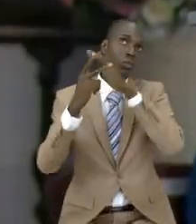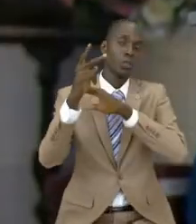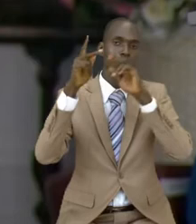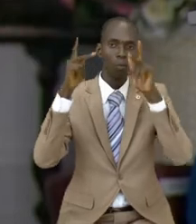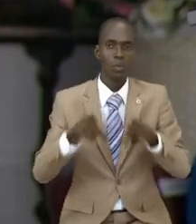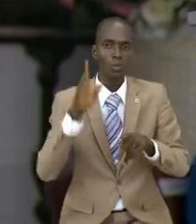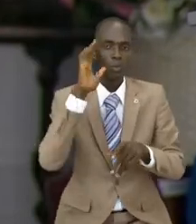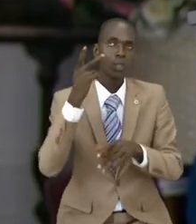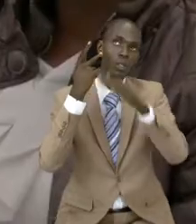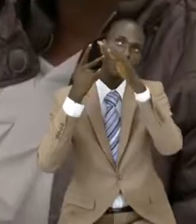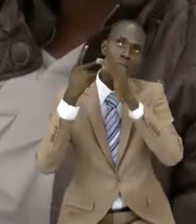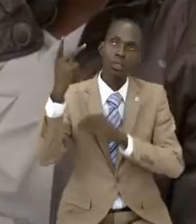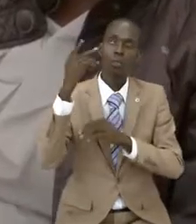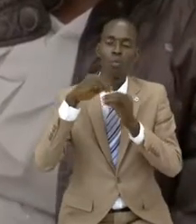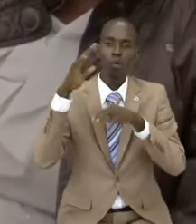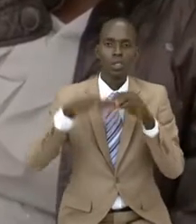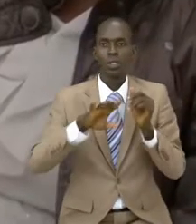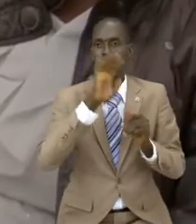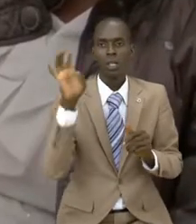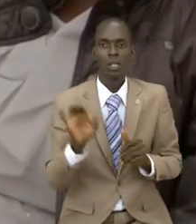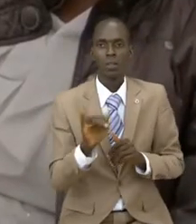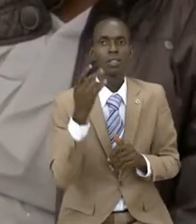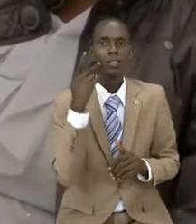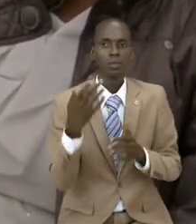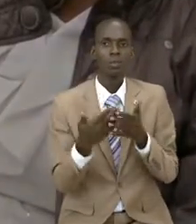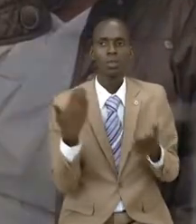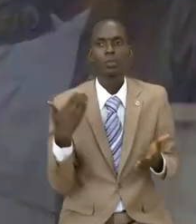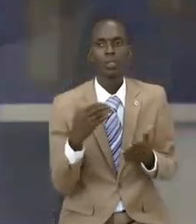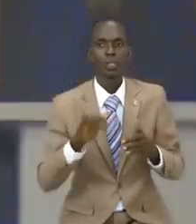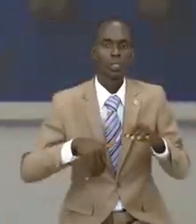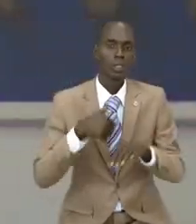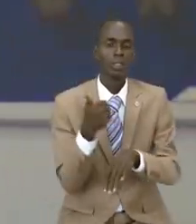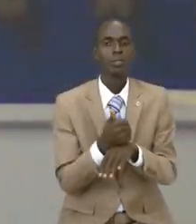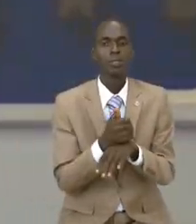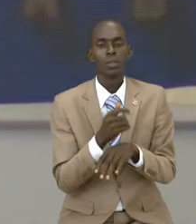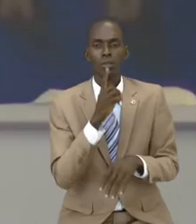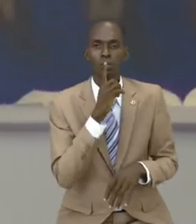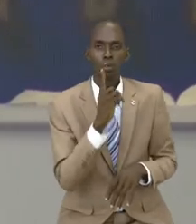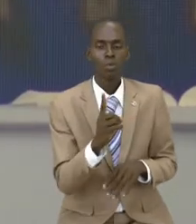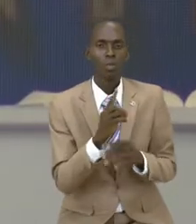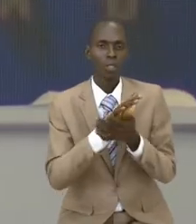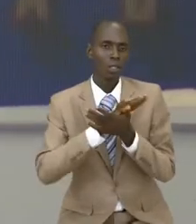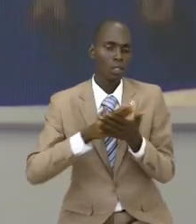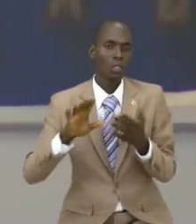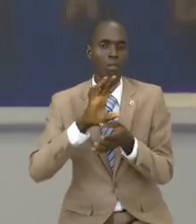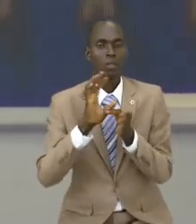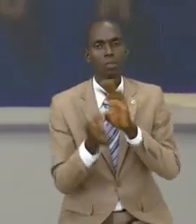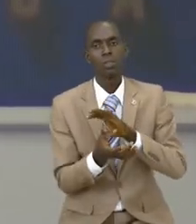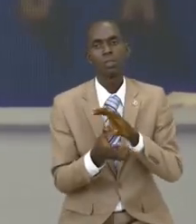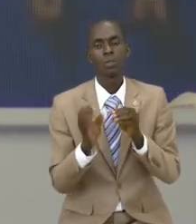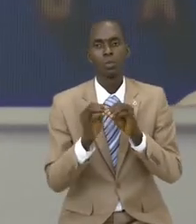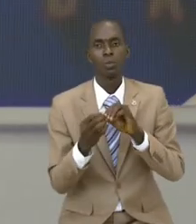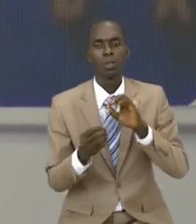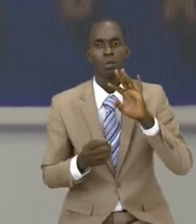more than you have ever seen. Confirm true, clear conversion.